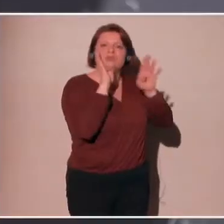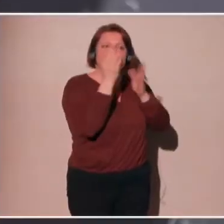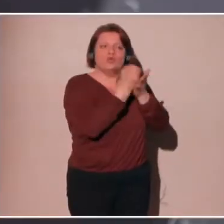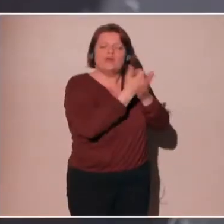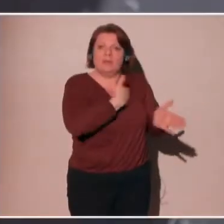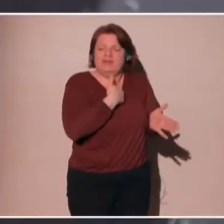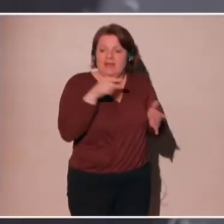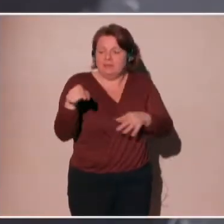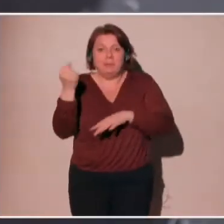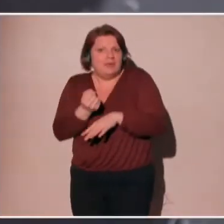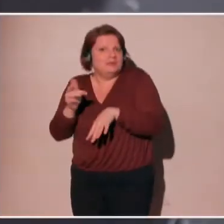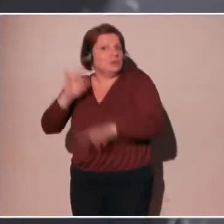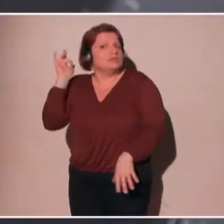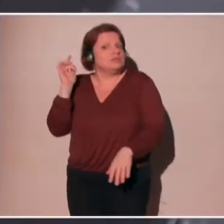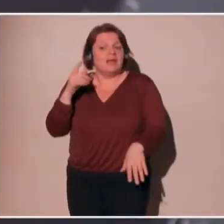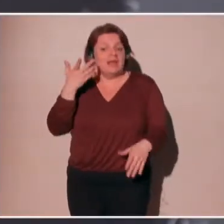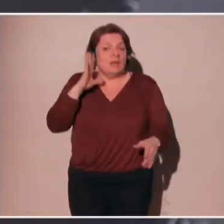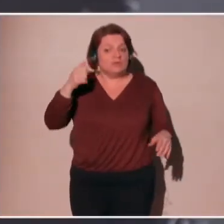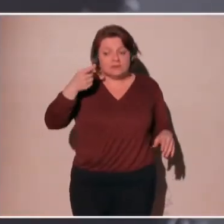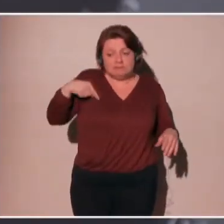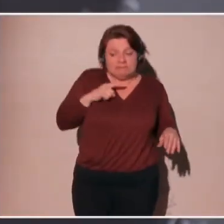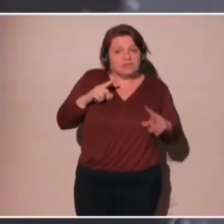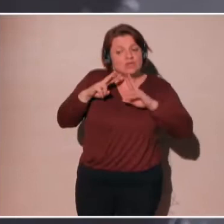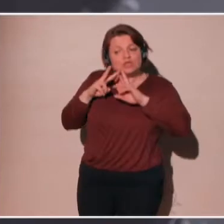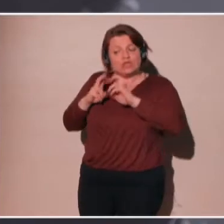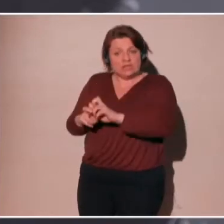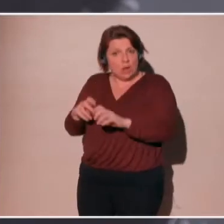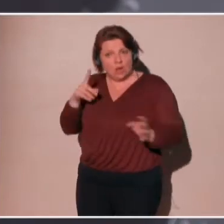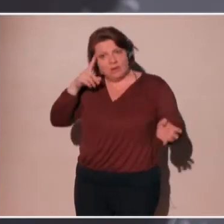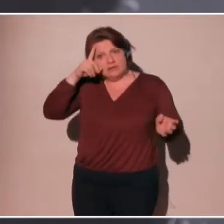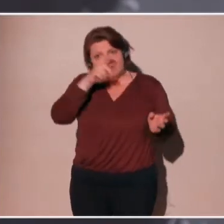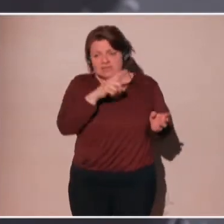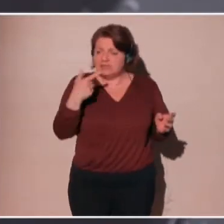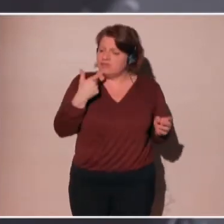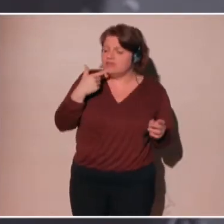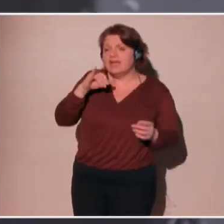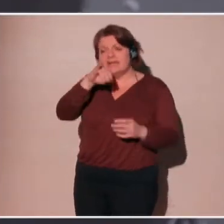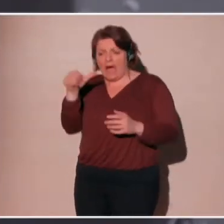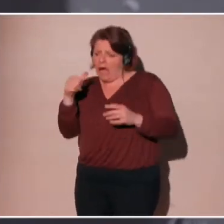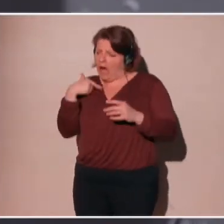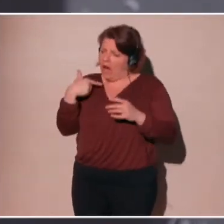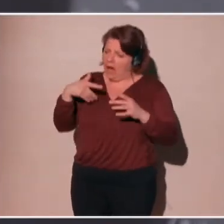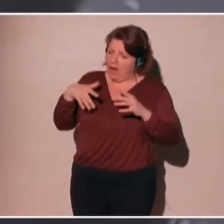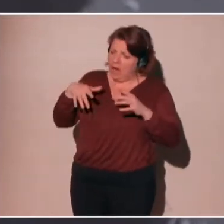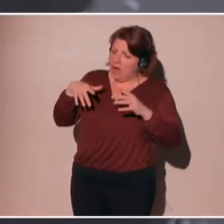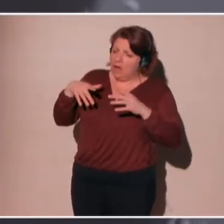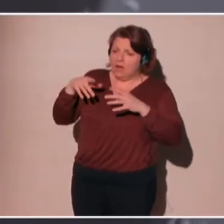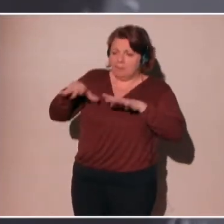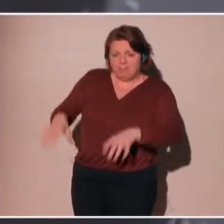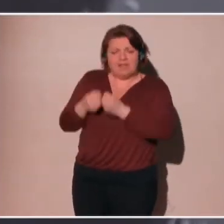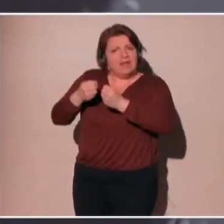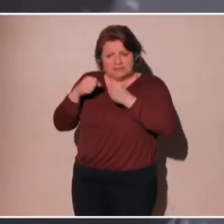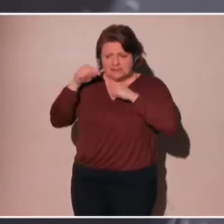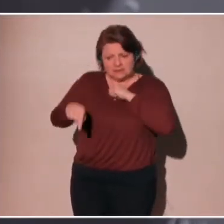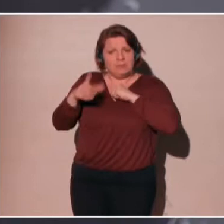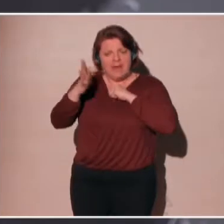on Facebook, for example. So it's very difficult for researchers who are working with these AI